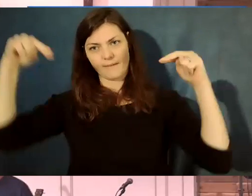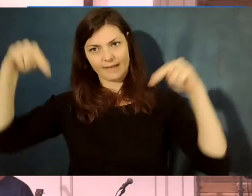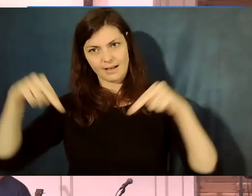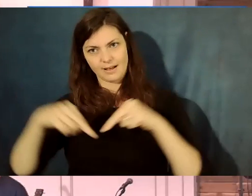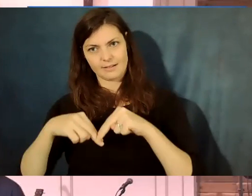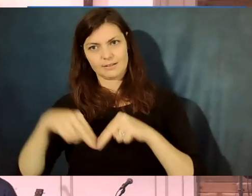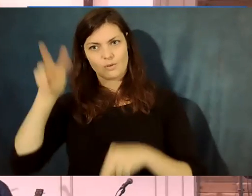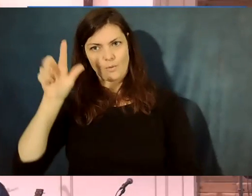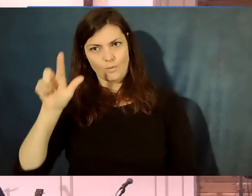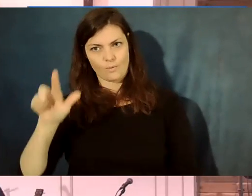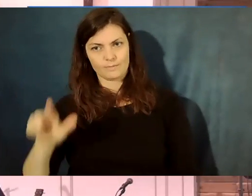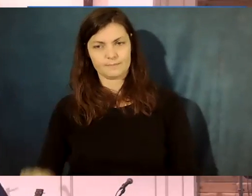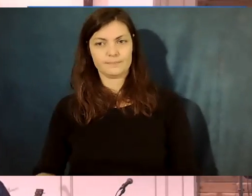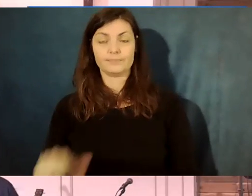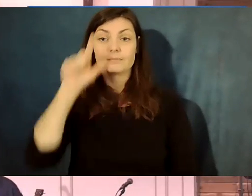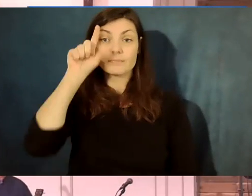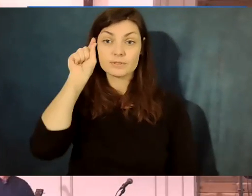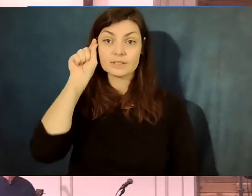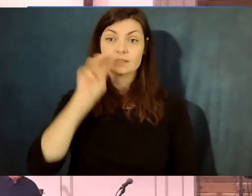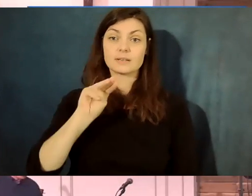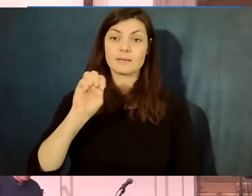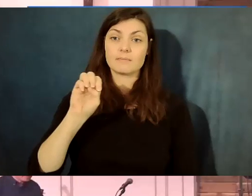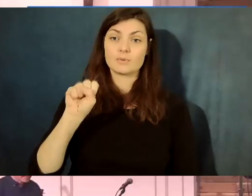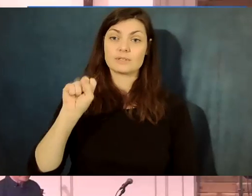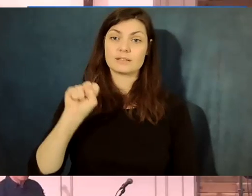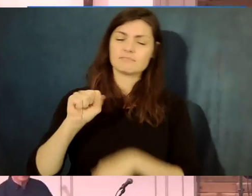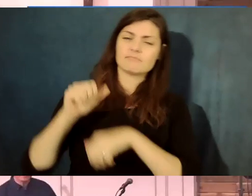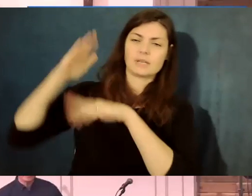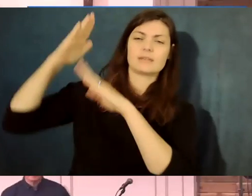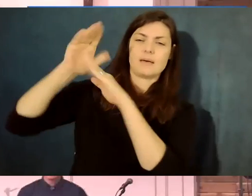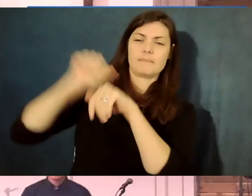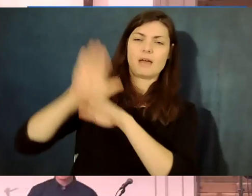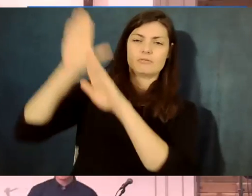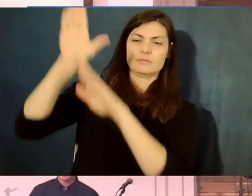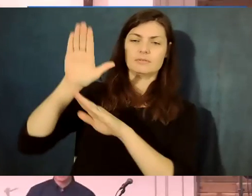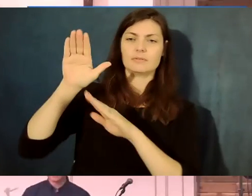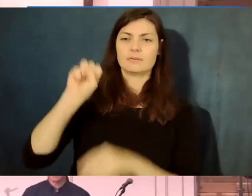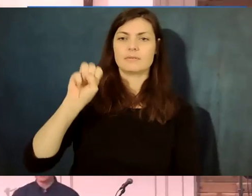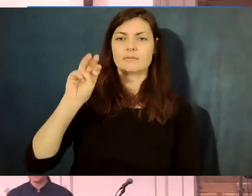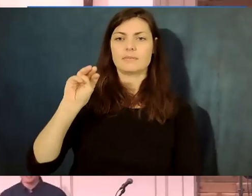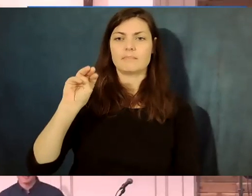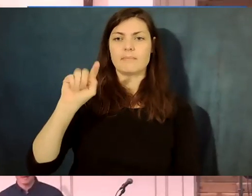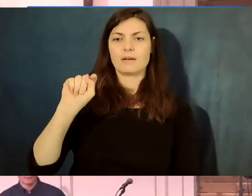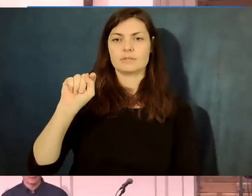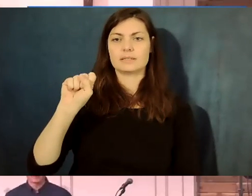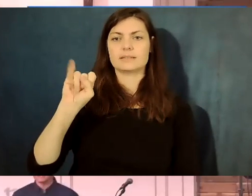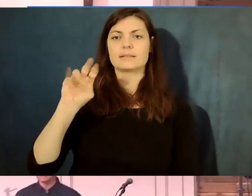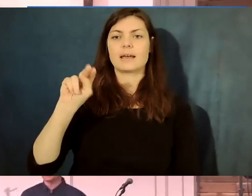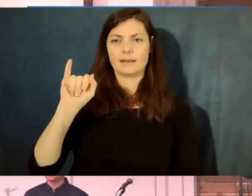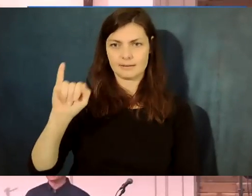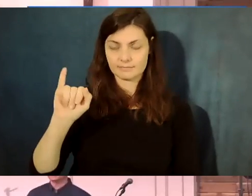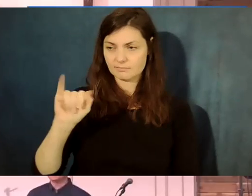Moses was up on Mount Sinai. He had taken a few people with him. They had gone back down. He's up there, I was going to say by himself, but he's not by himself because